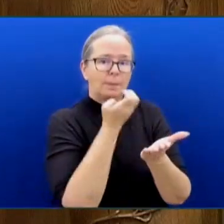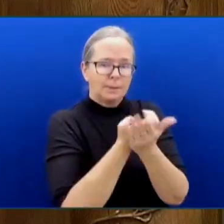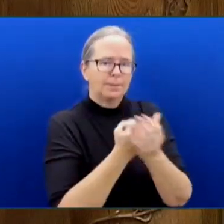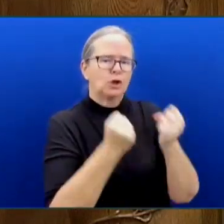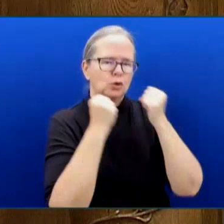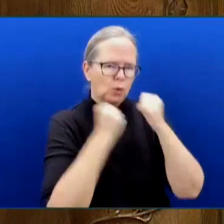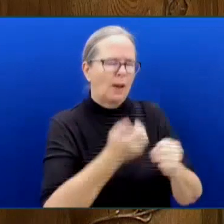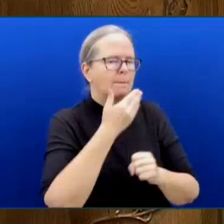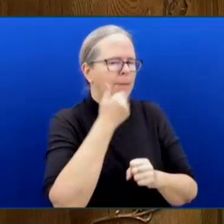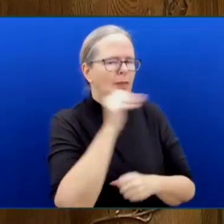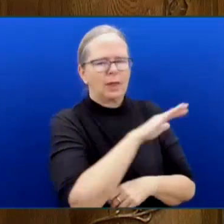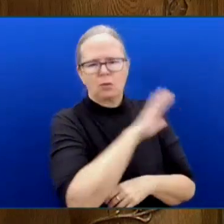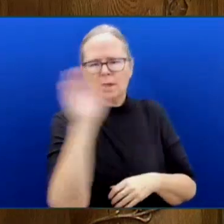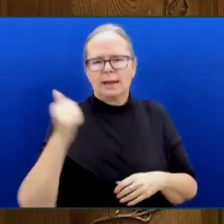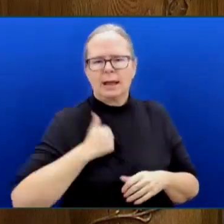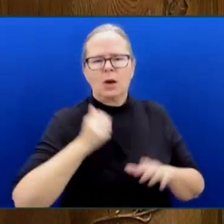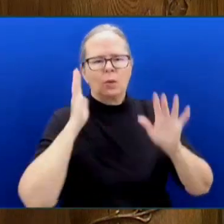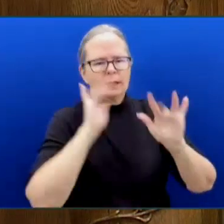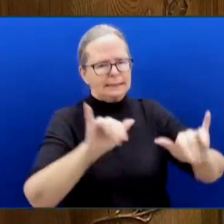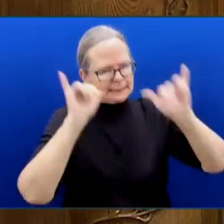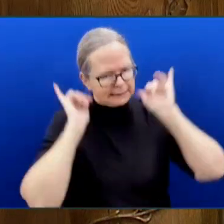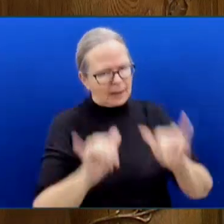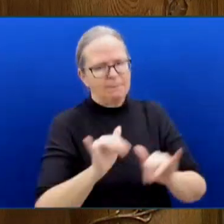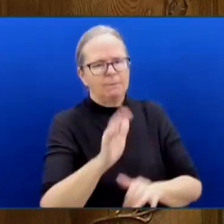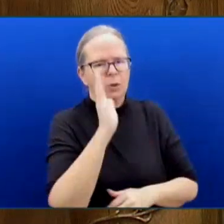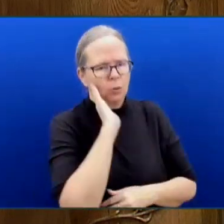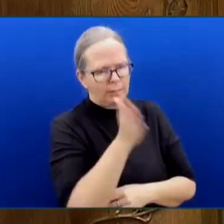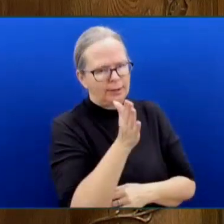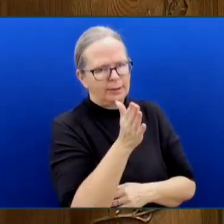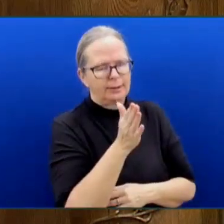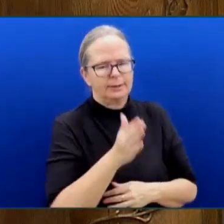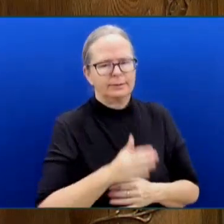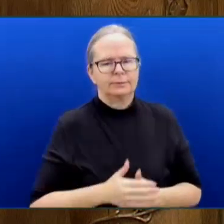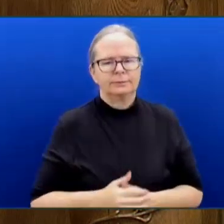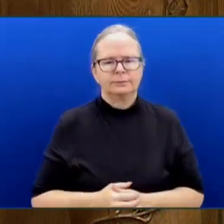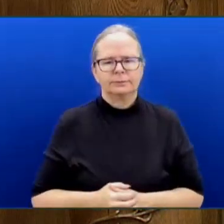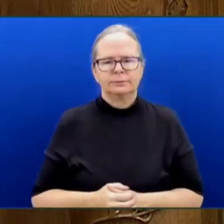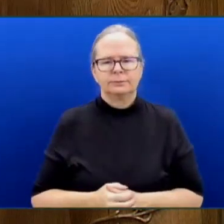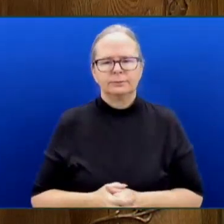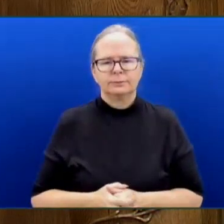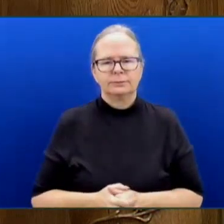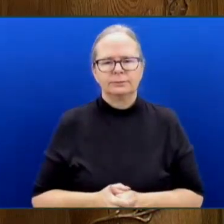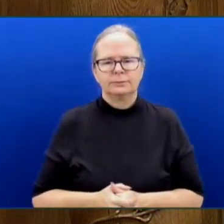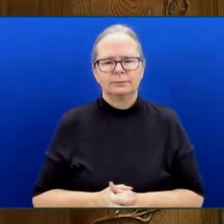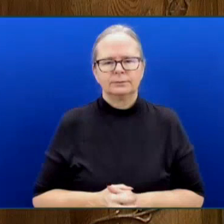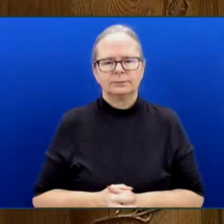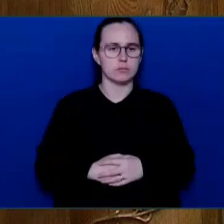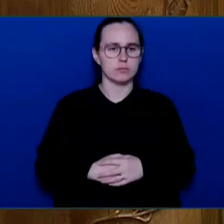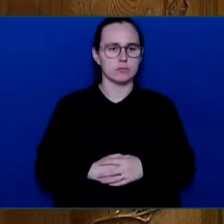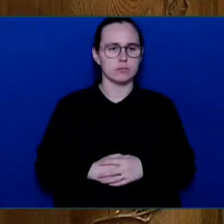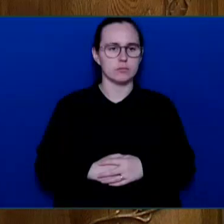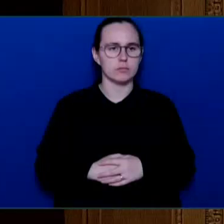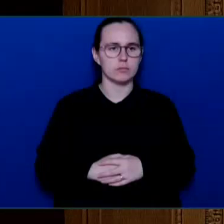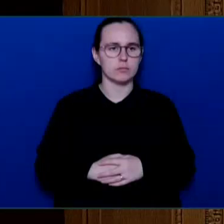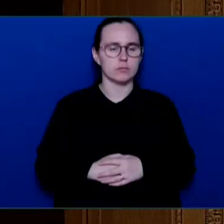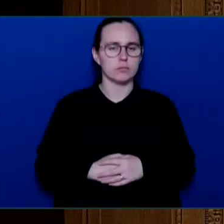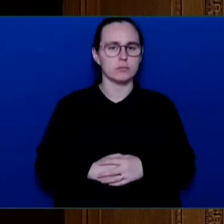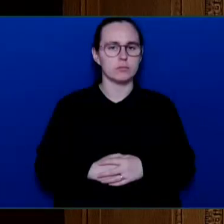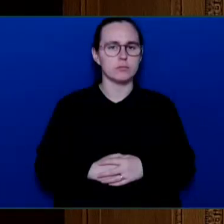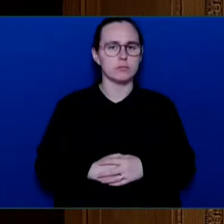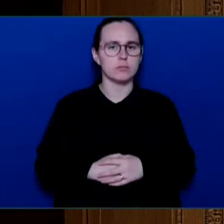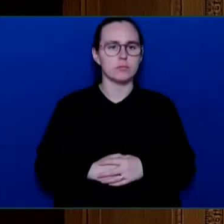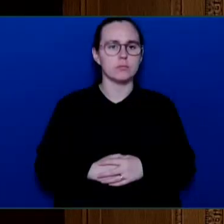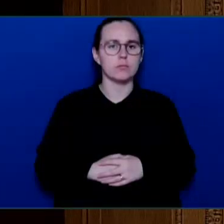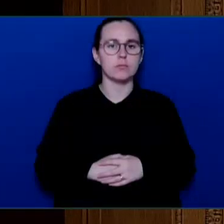Member for Abbotsford West, supplemental. Speaker. Well, not surprisingly, Mr. Peacock has been